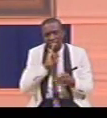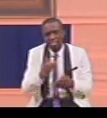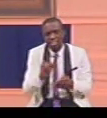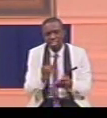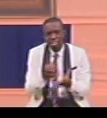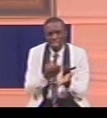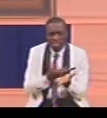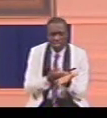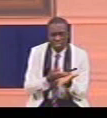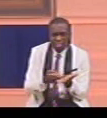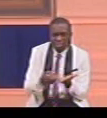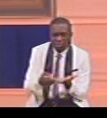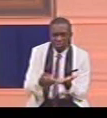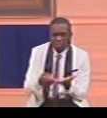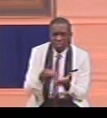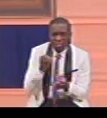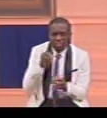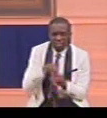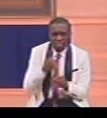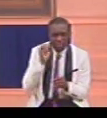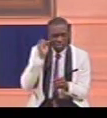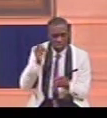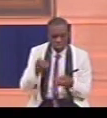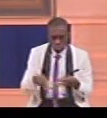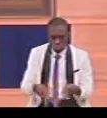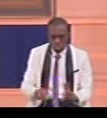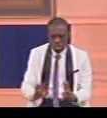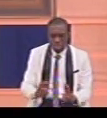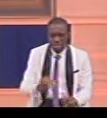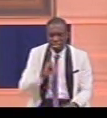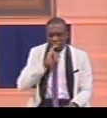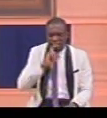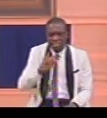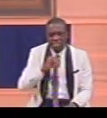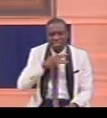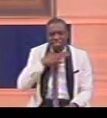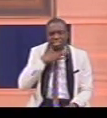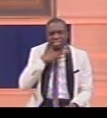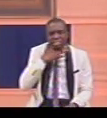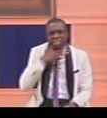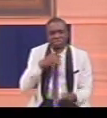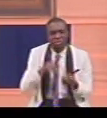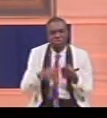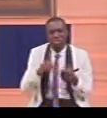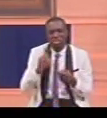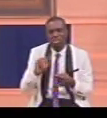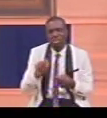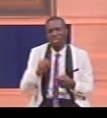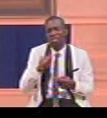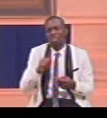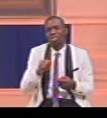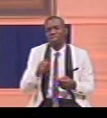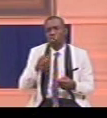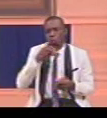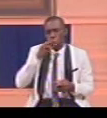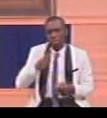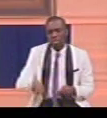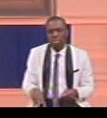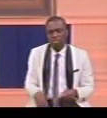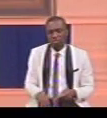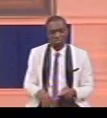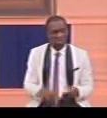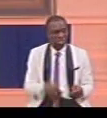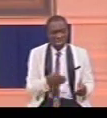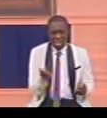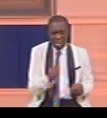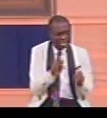wicked because their lives are different these ones are converted but these ones are still corrupt these ones are upright